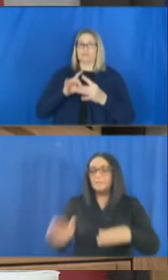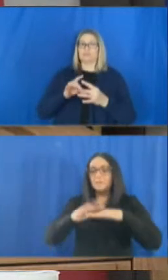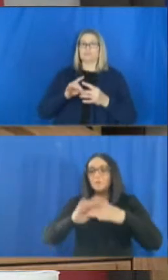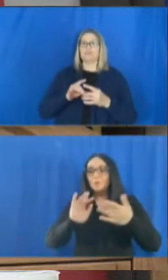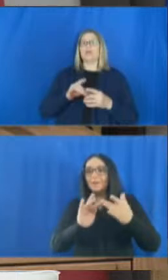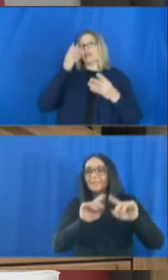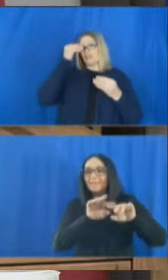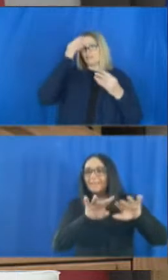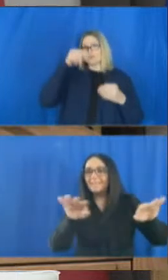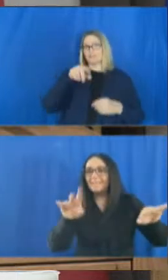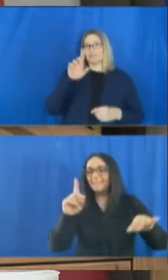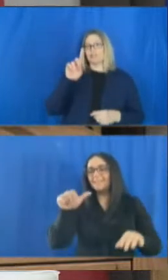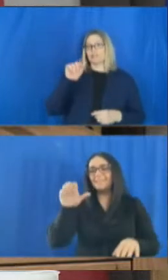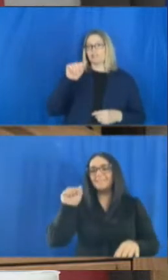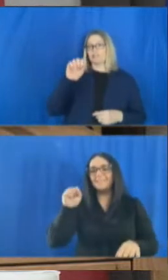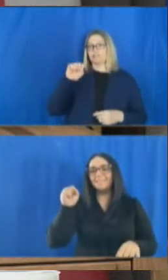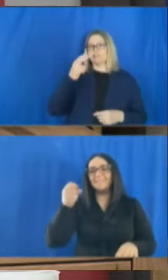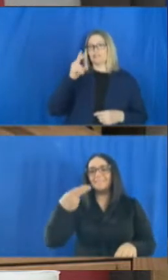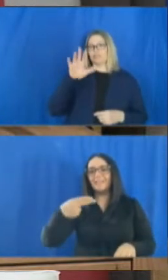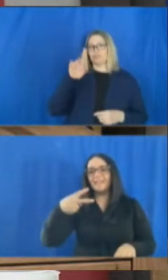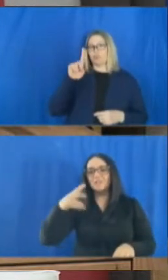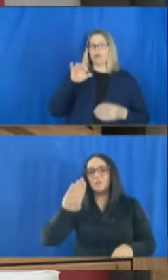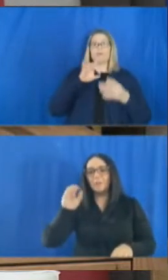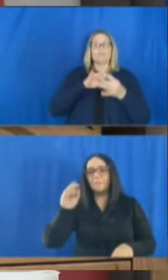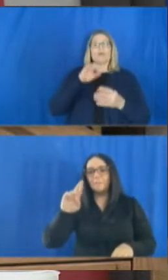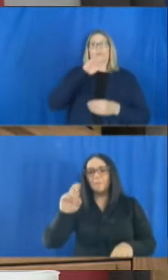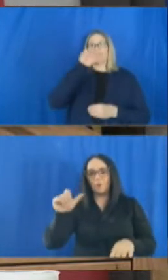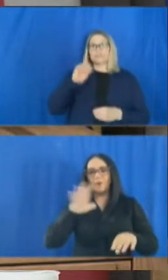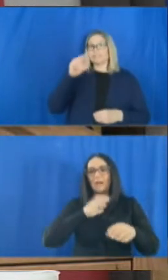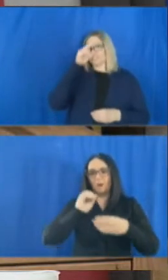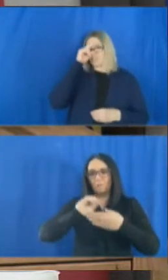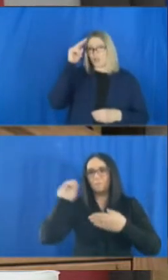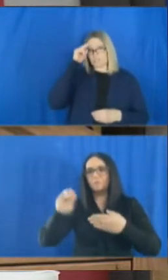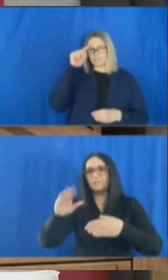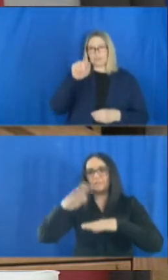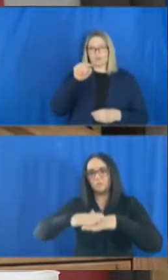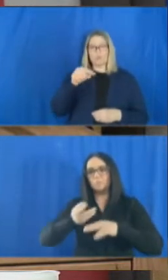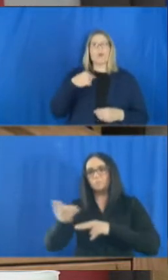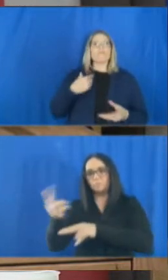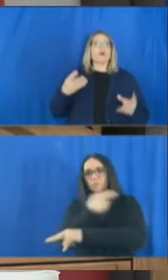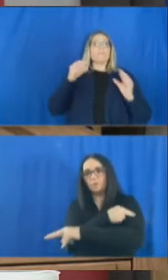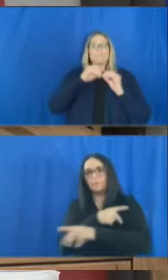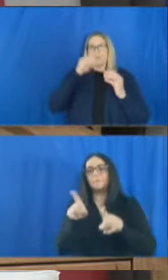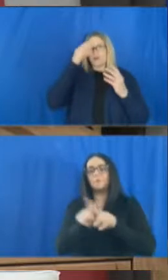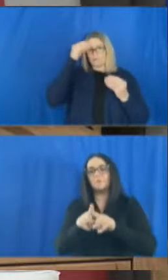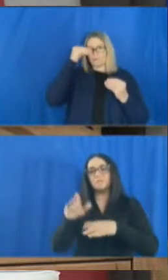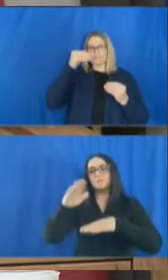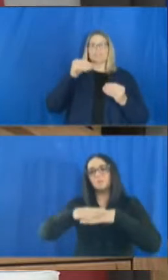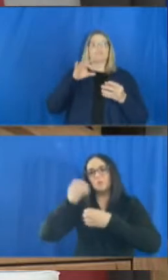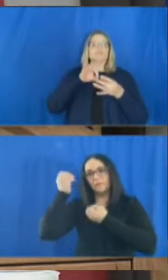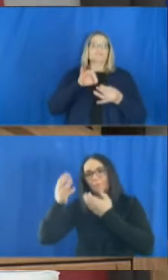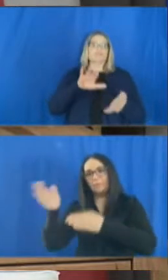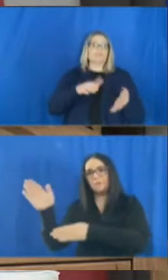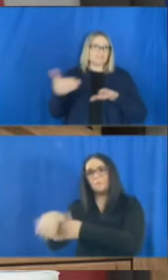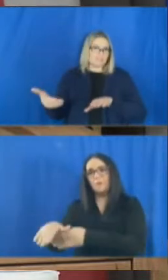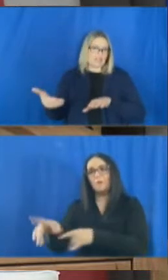risk. You know, people need to know that's me, or that's my father, or that's my mother, or that's